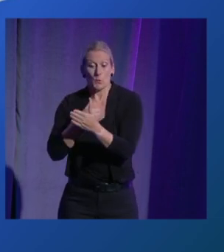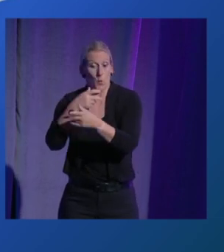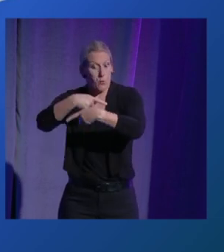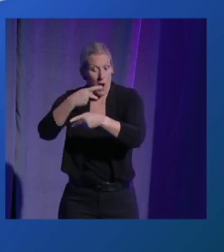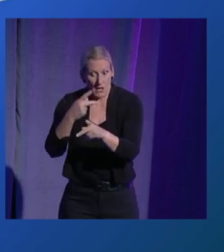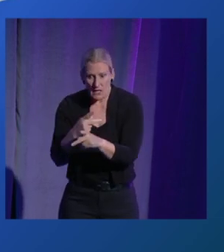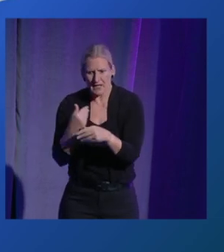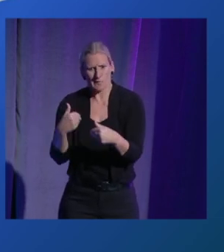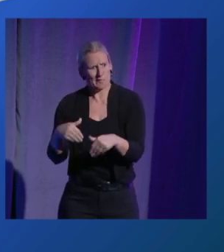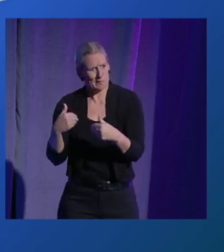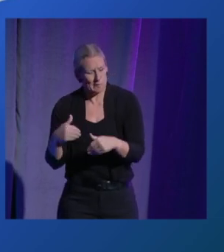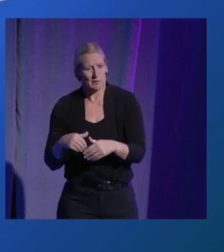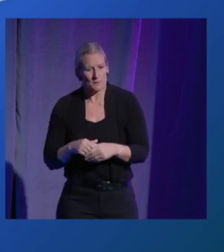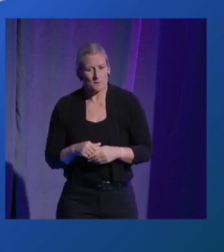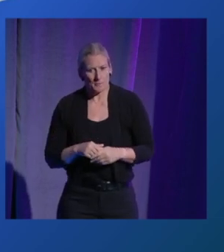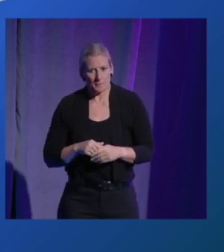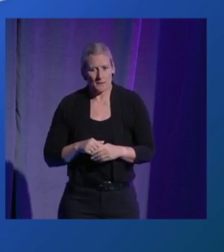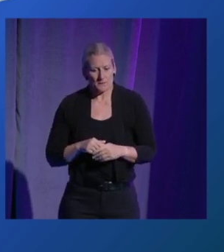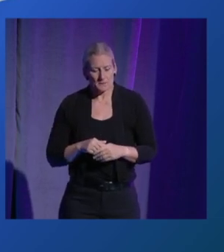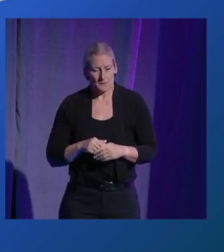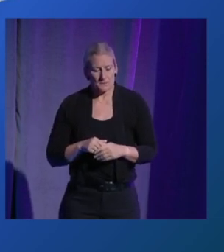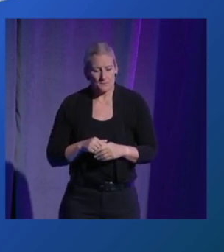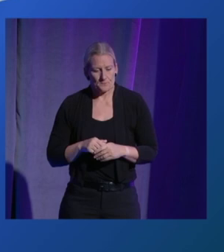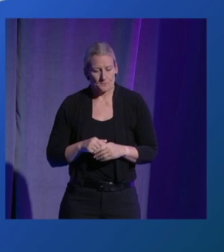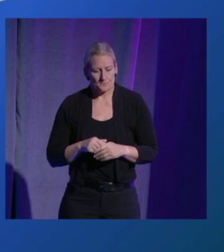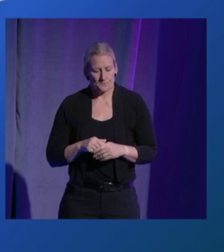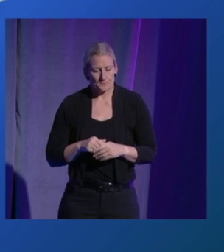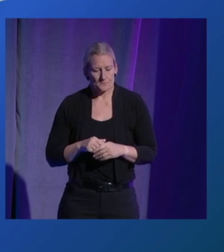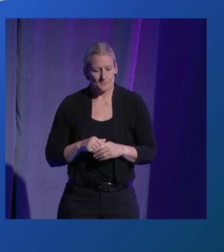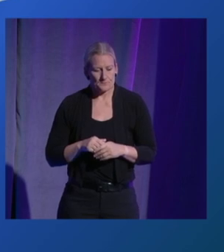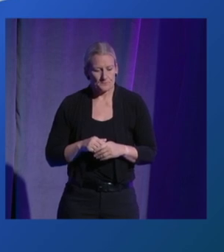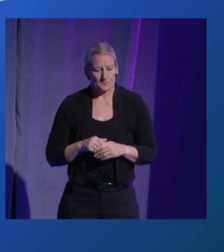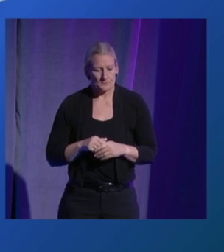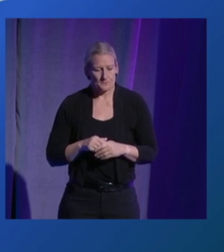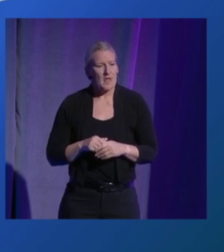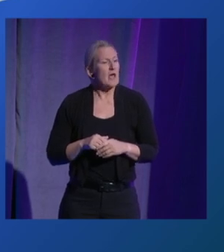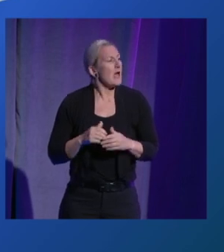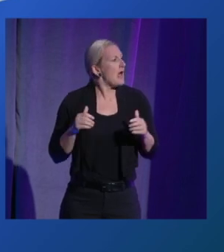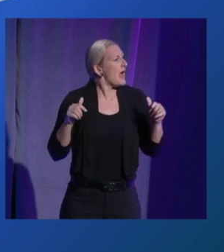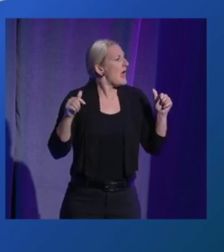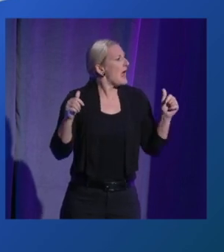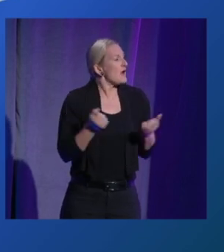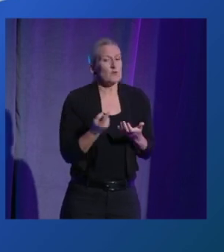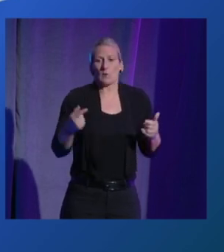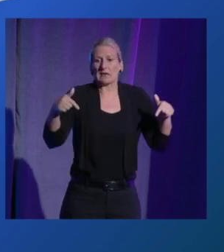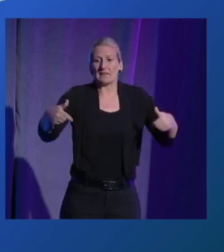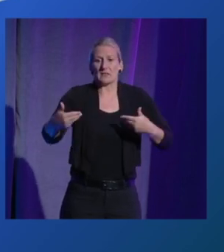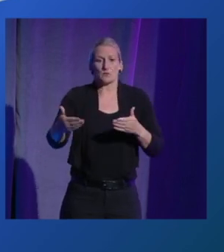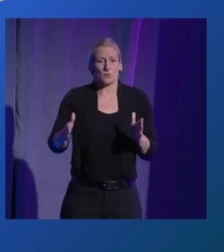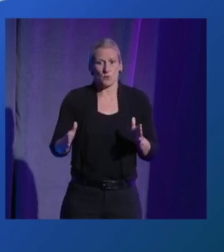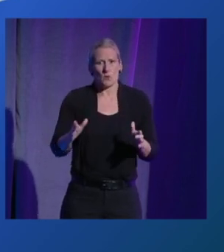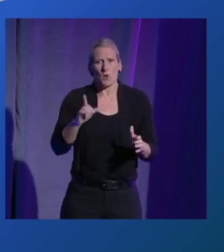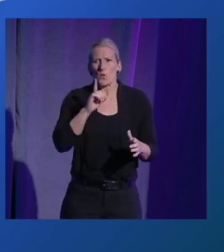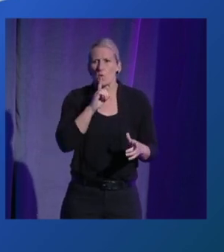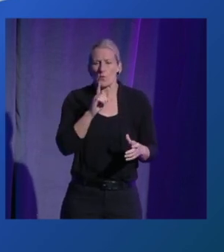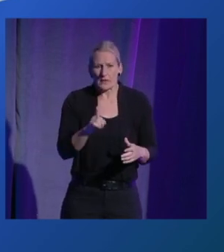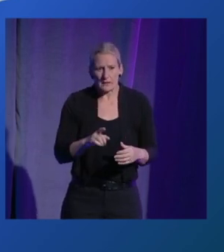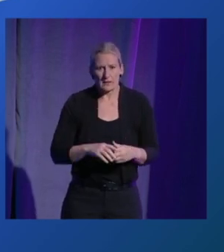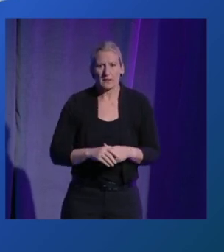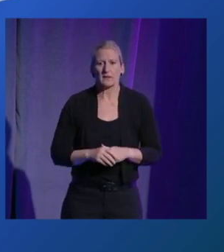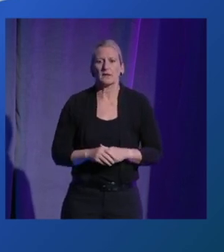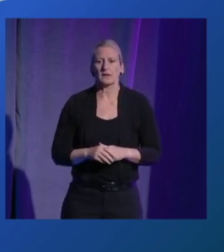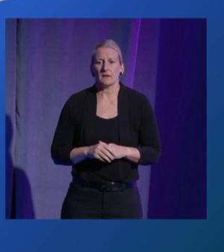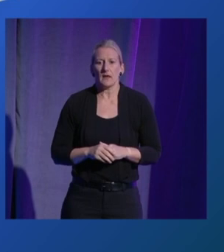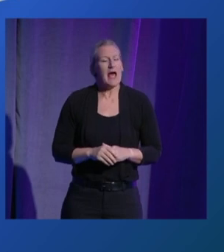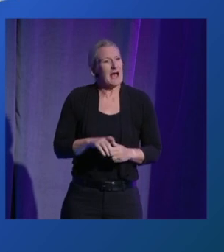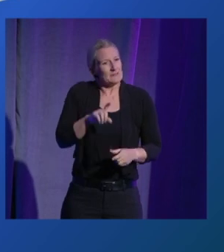one and second uh areas actually we have to really everyone in this room has to really work hard is to trust